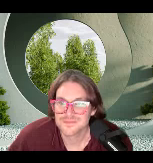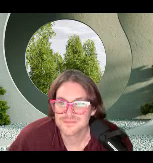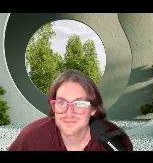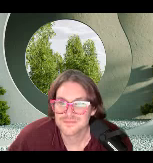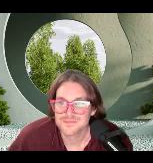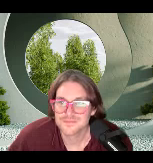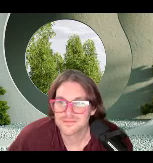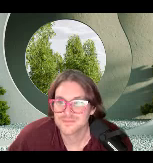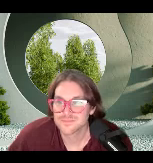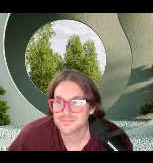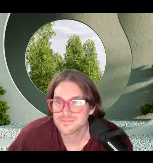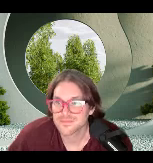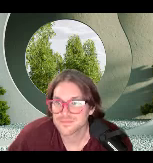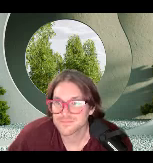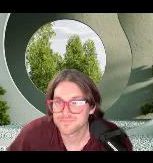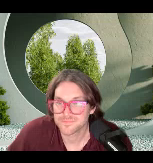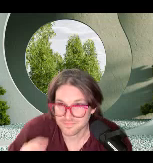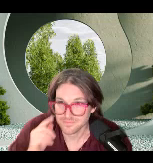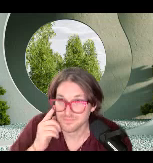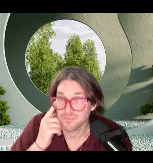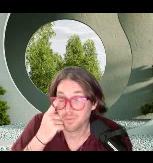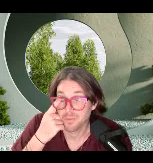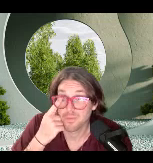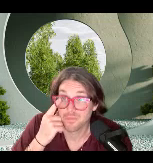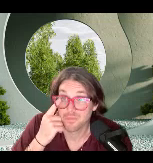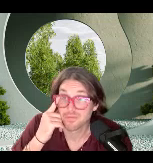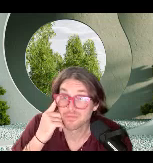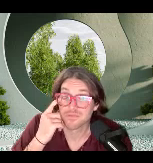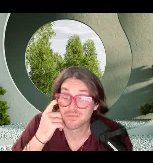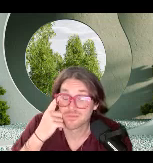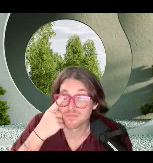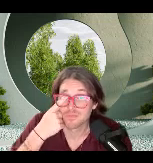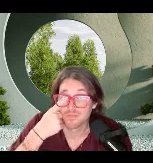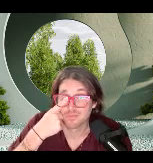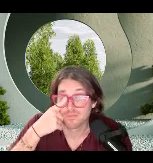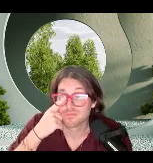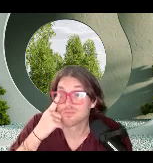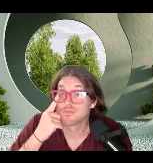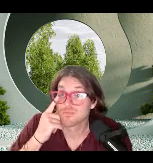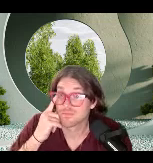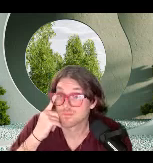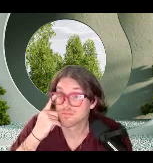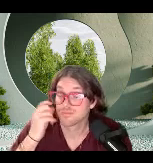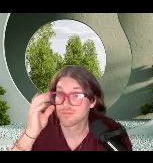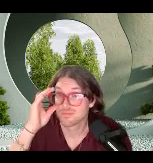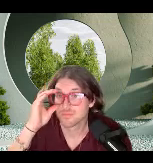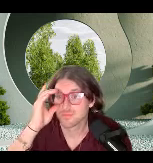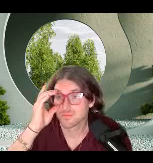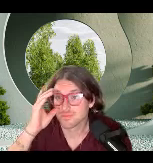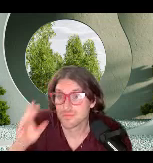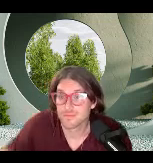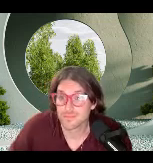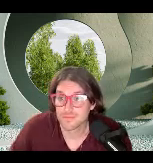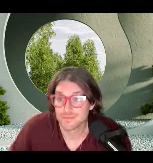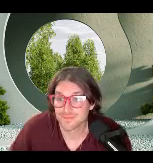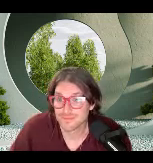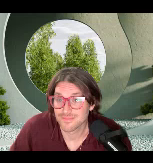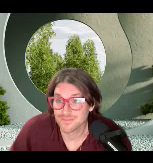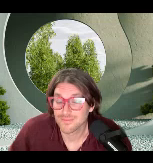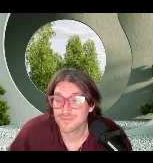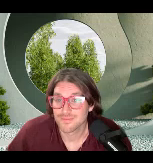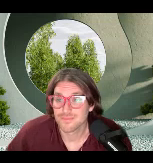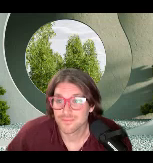citation, but on another slide, I do have one with a proper citation there. It does call for it in APA, which